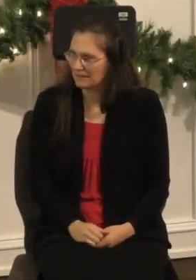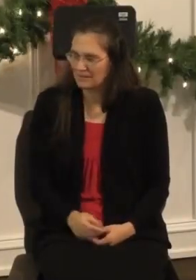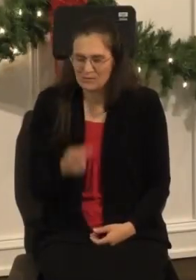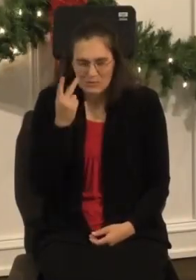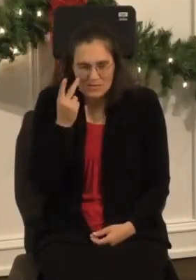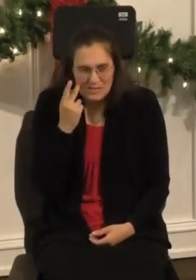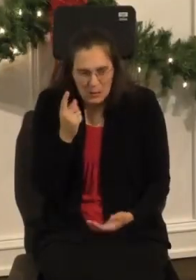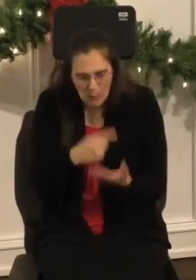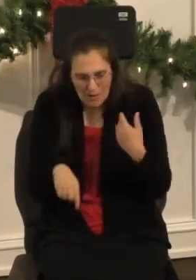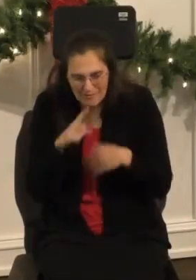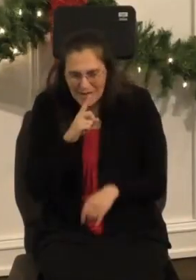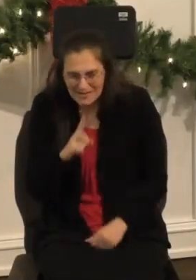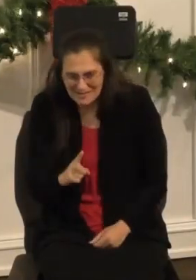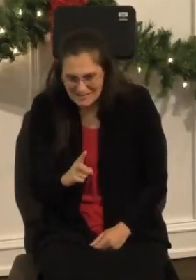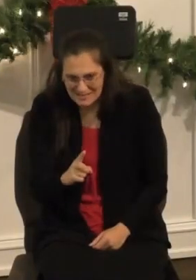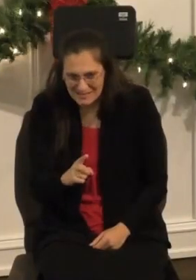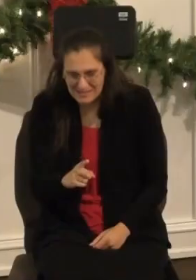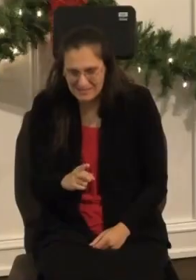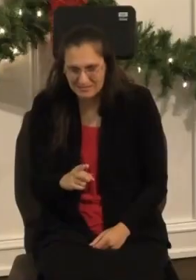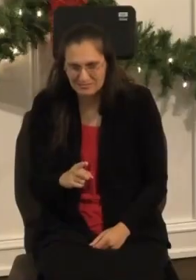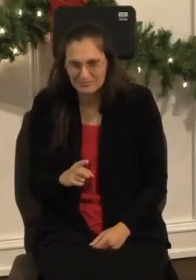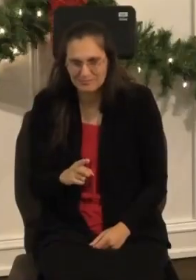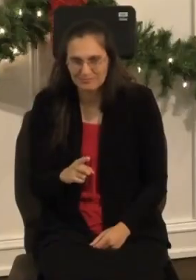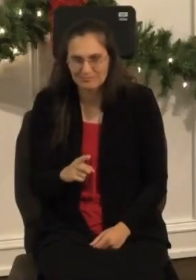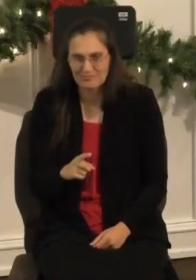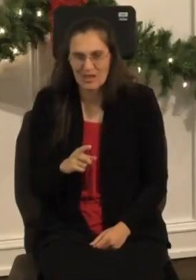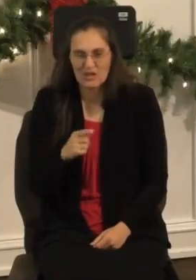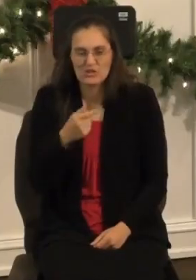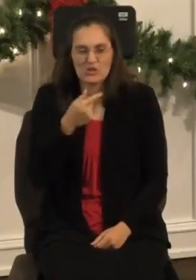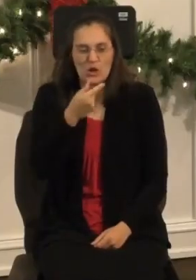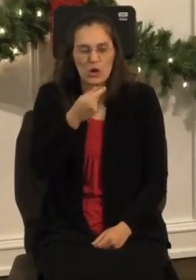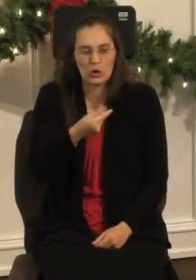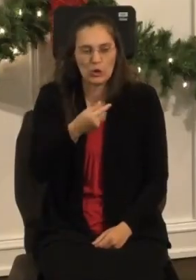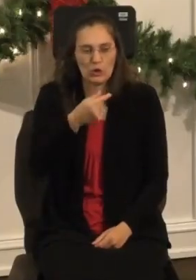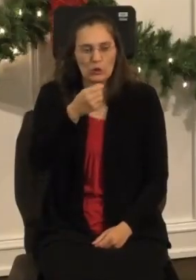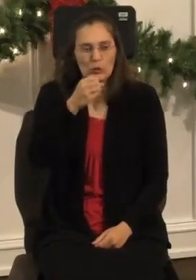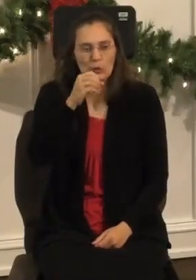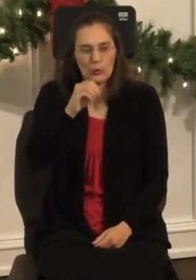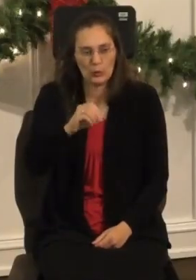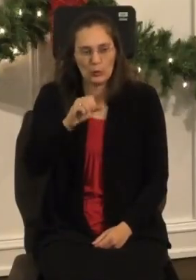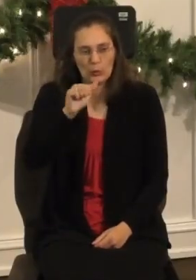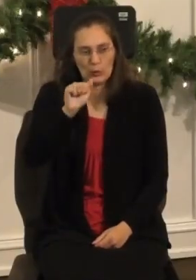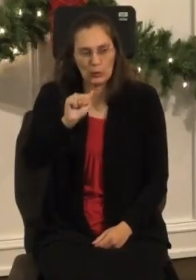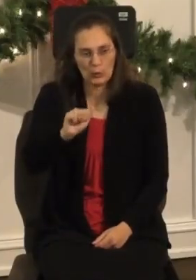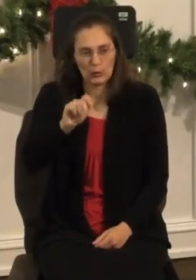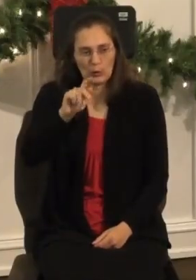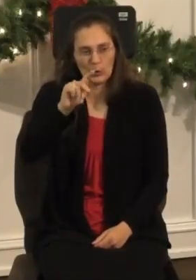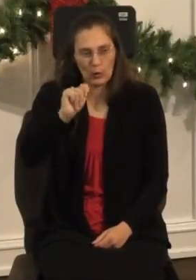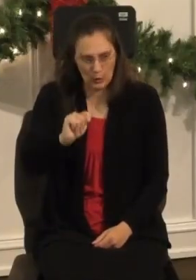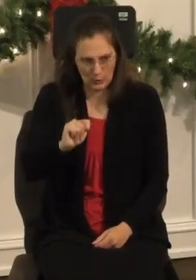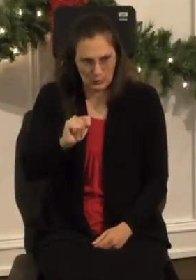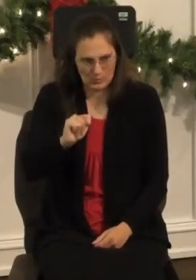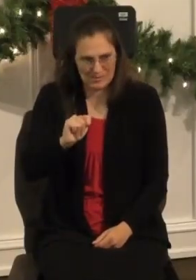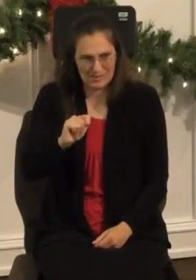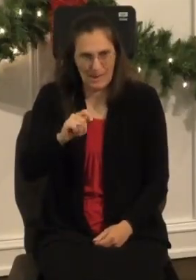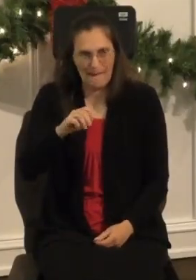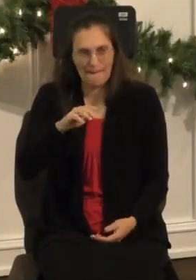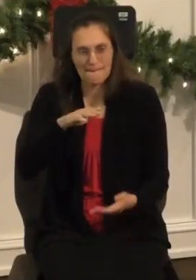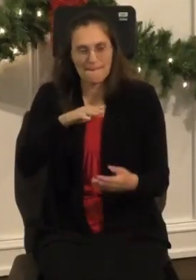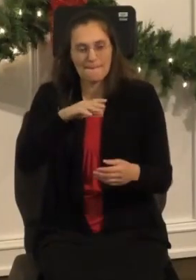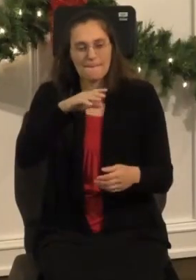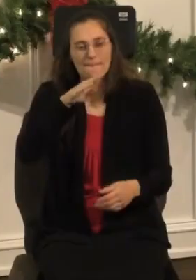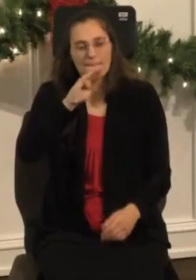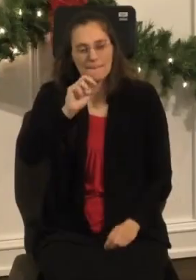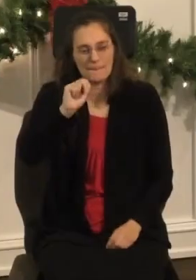is? It's the GOAT button. I don't know what the GOAT button is. Let's see. What